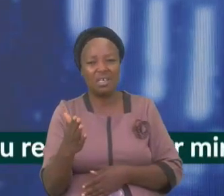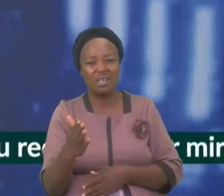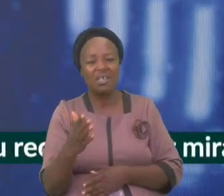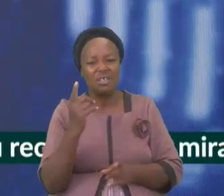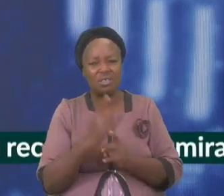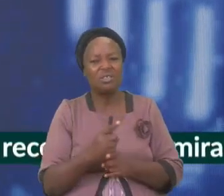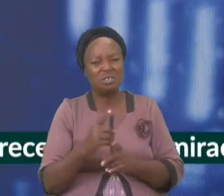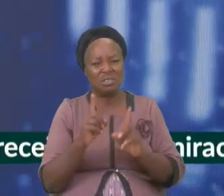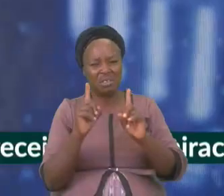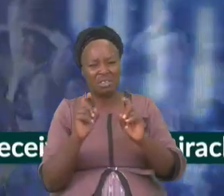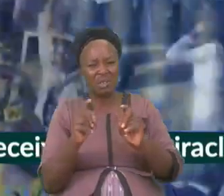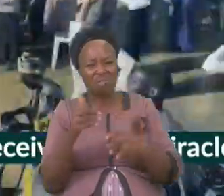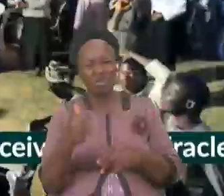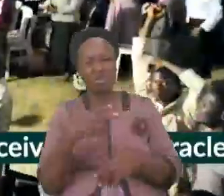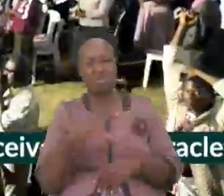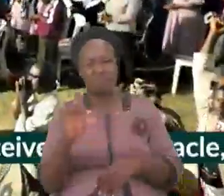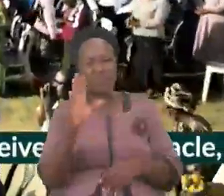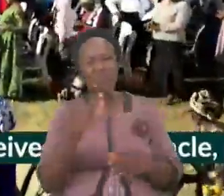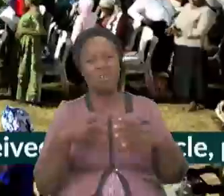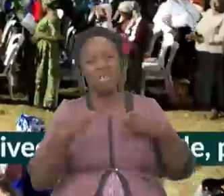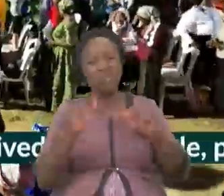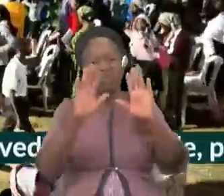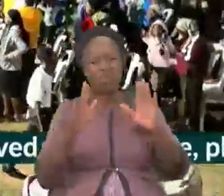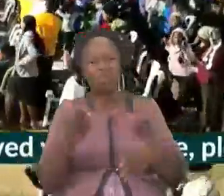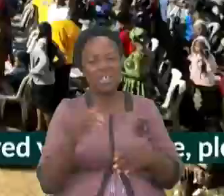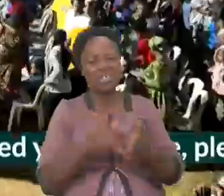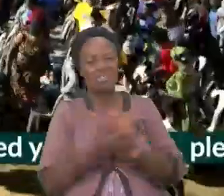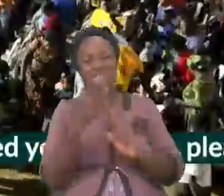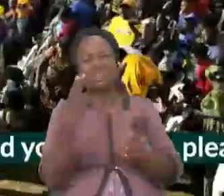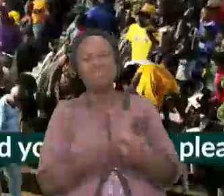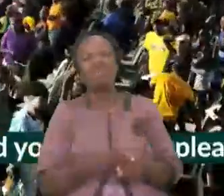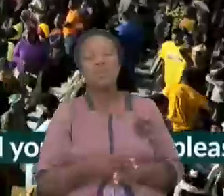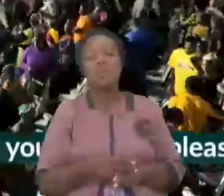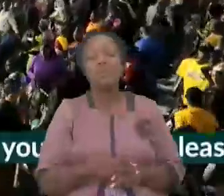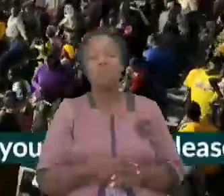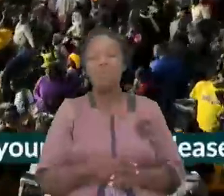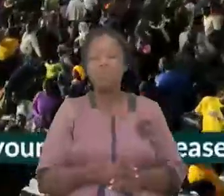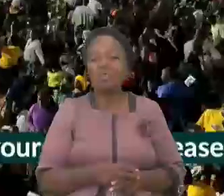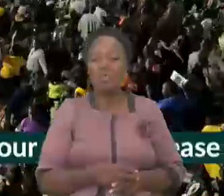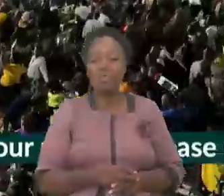Jesus' name.